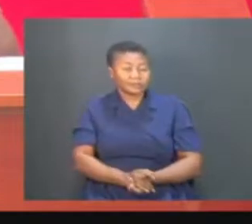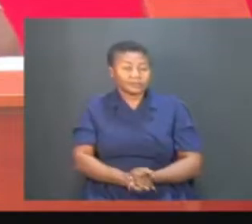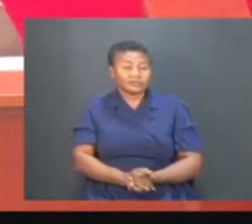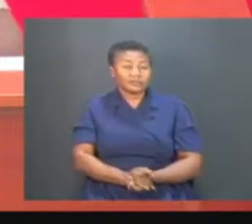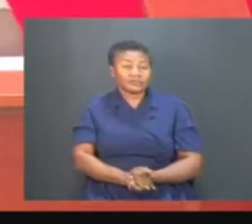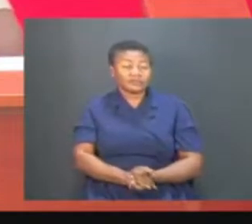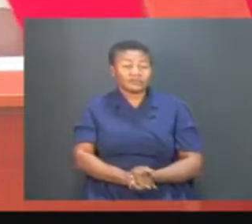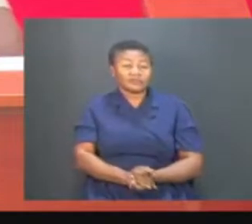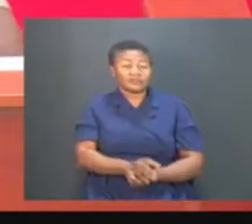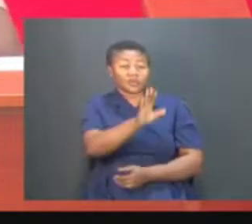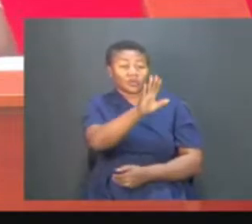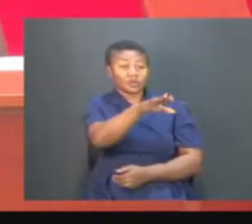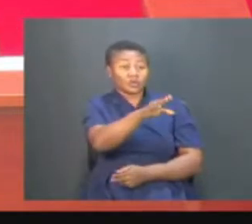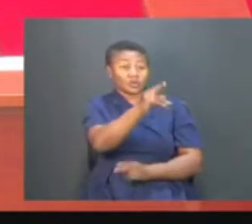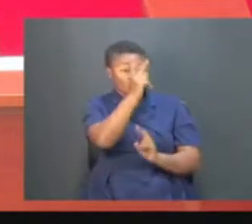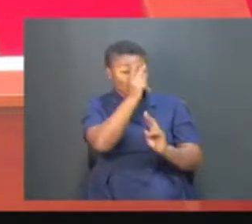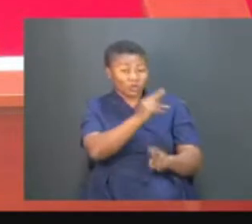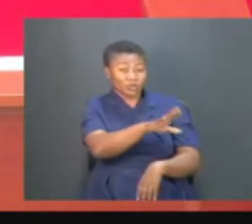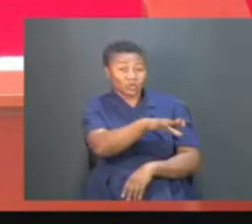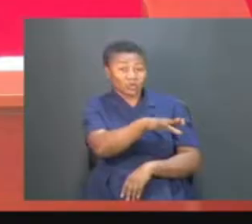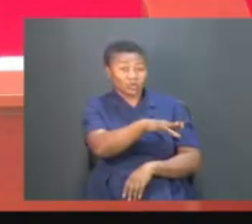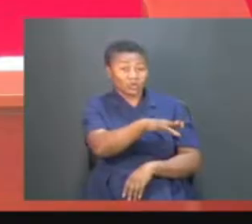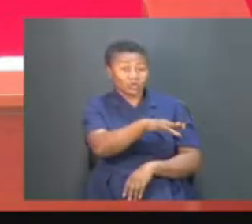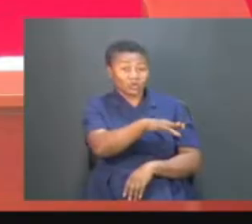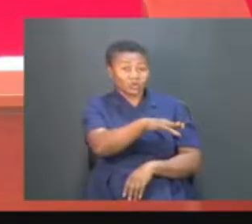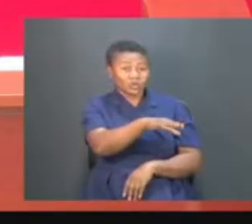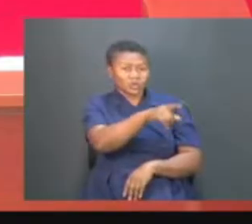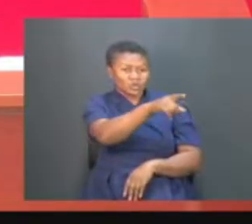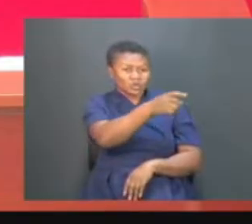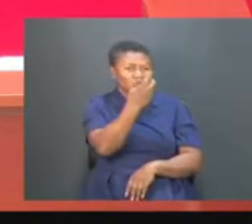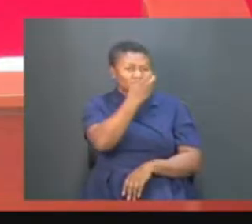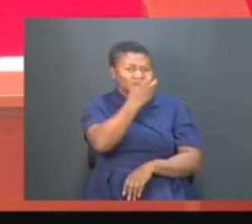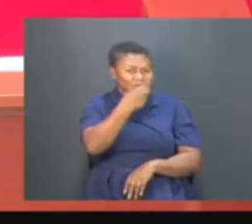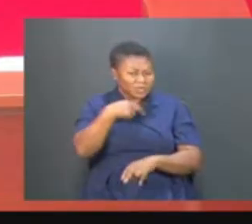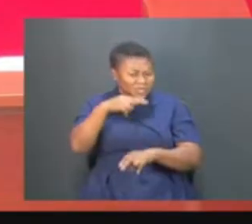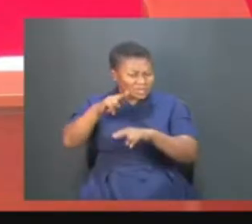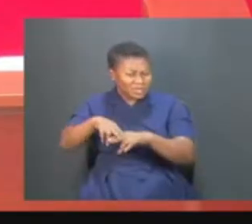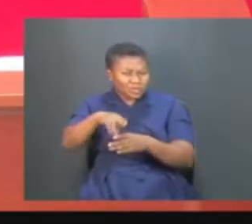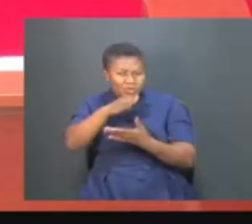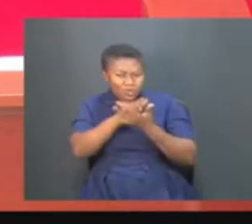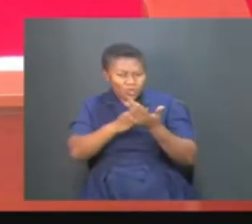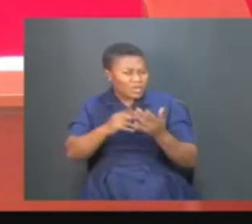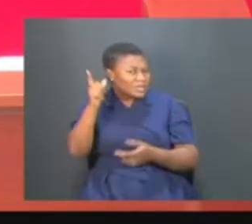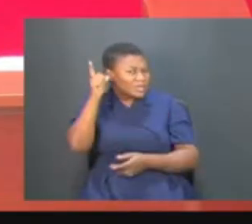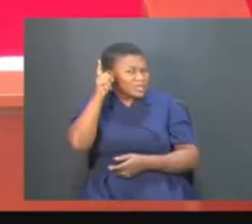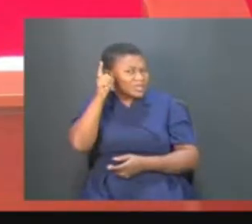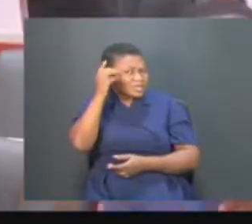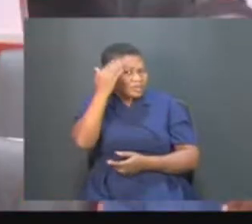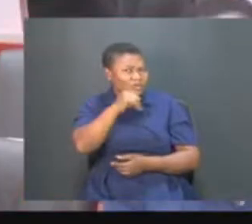Honorable Speaker, sit down. When you were speaking, I was here. Don't go there. Sit down. On page